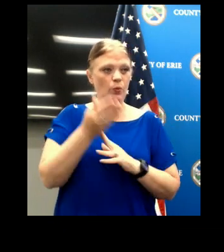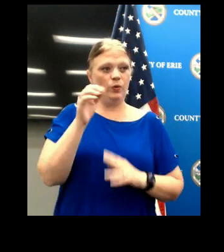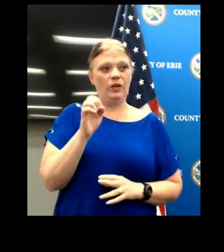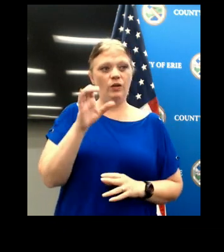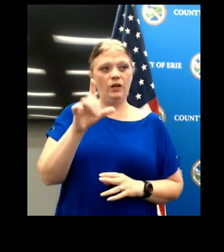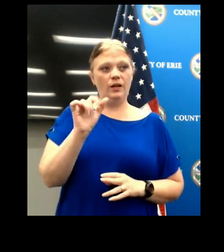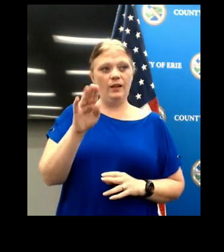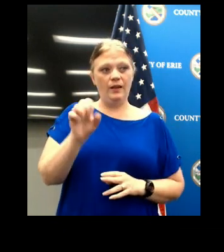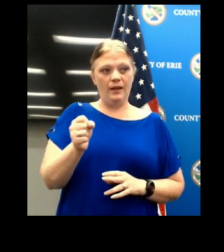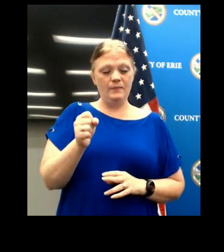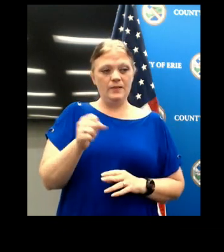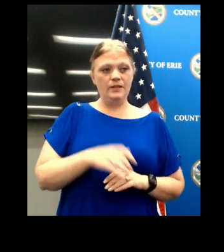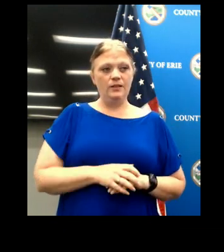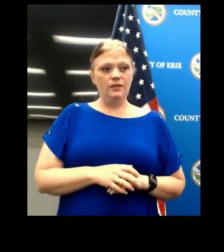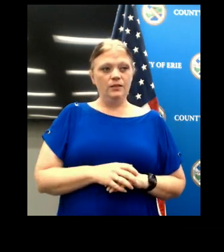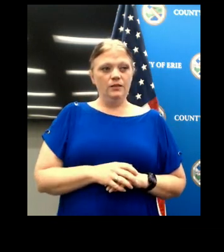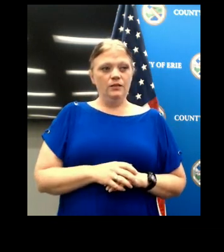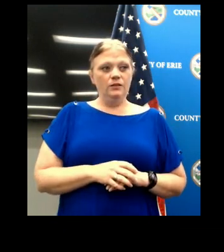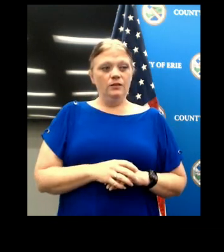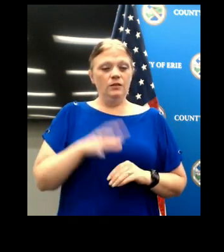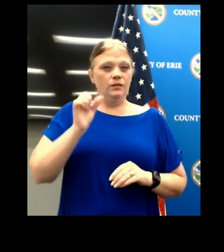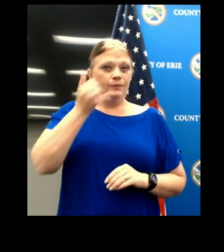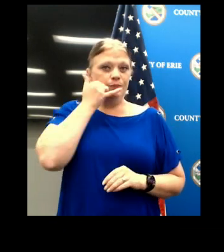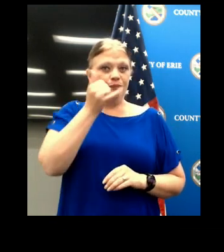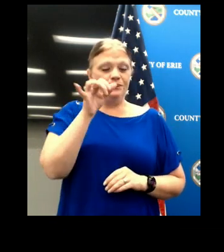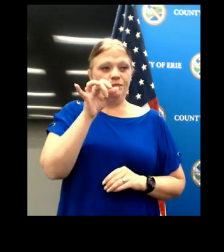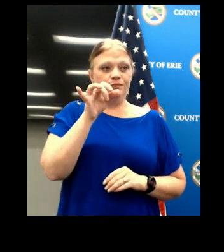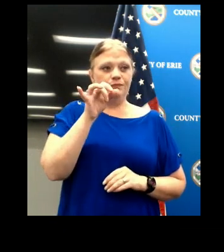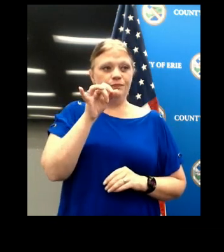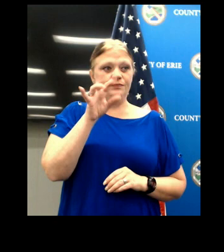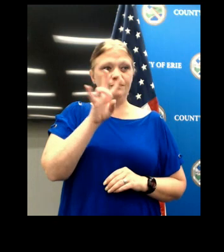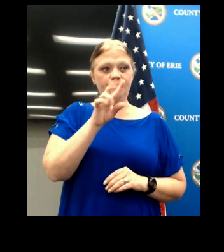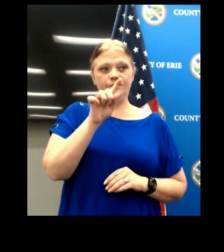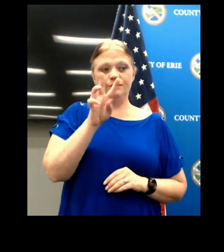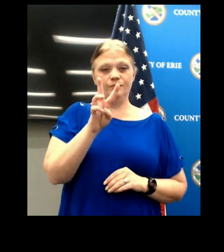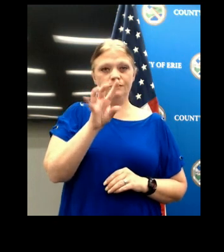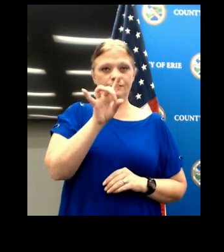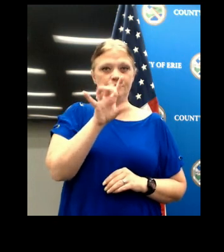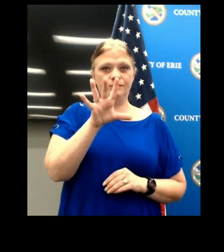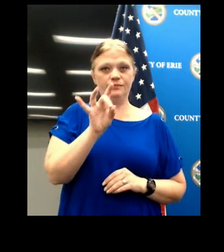County Labs. So you can call